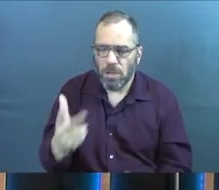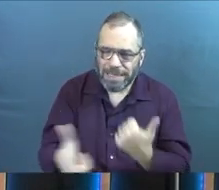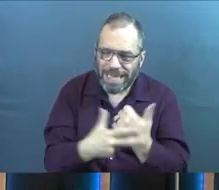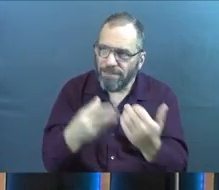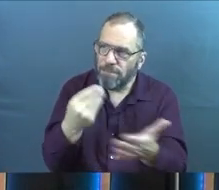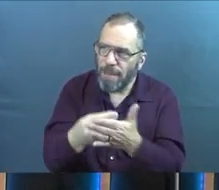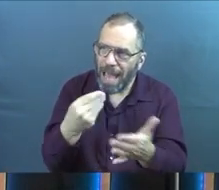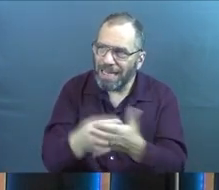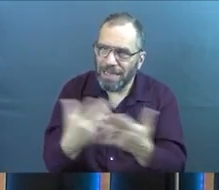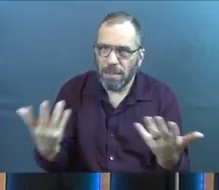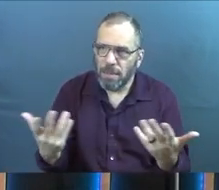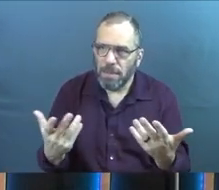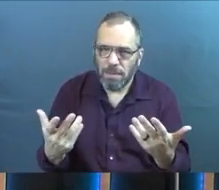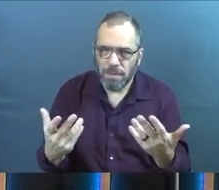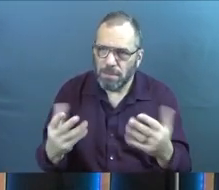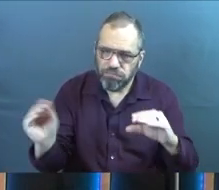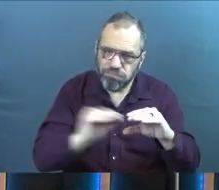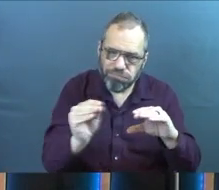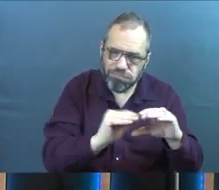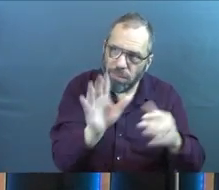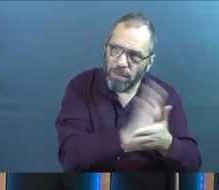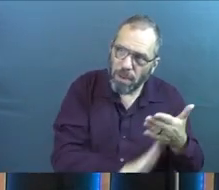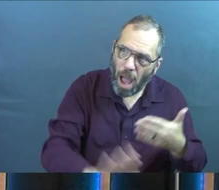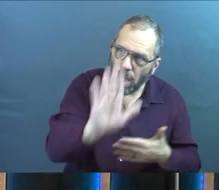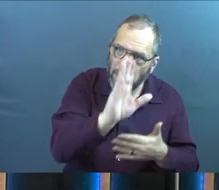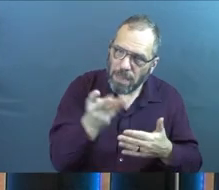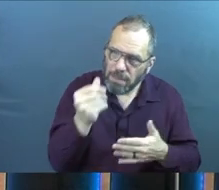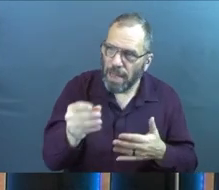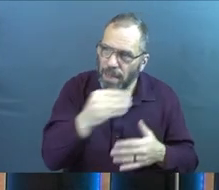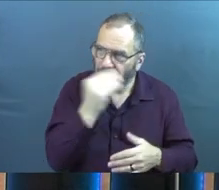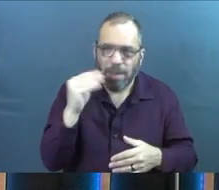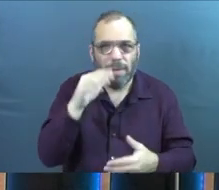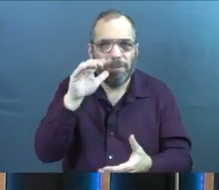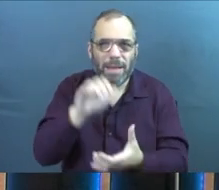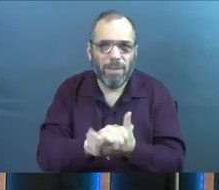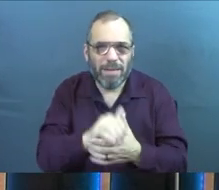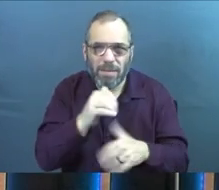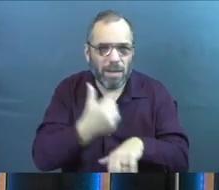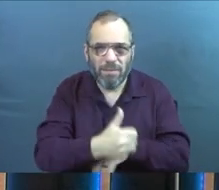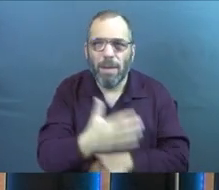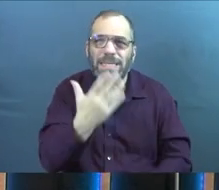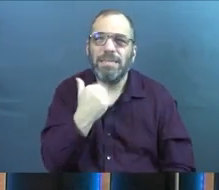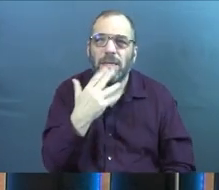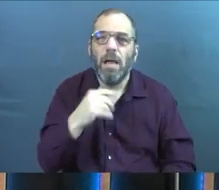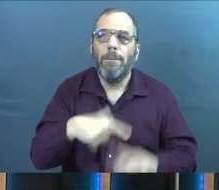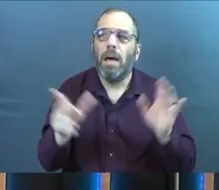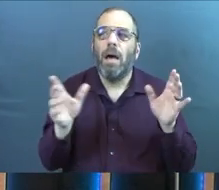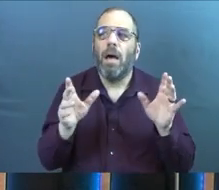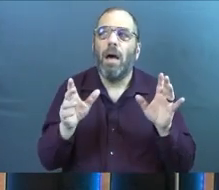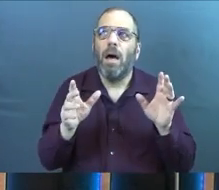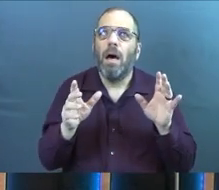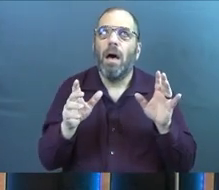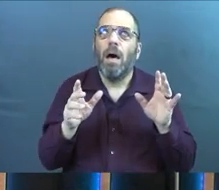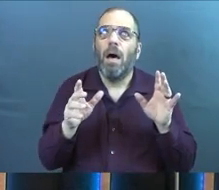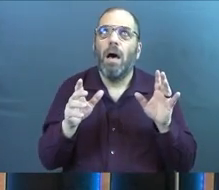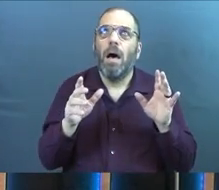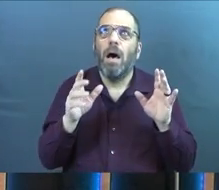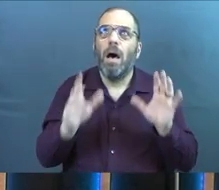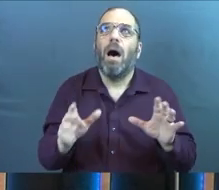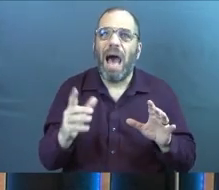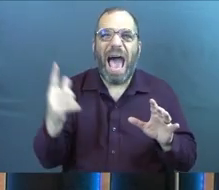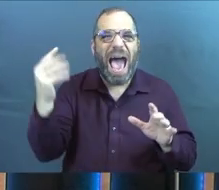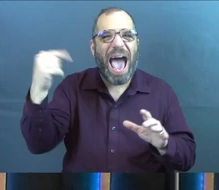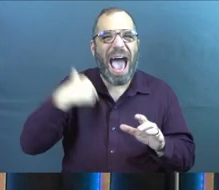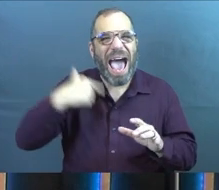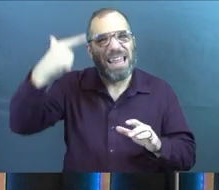whole scholarship fund or something for the kids, you know what I'm saying? Like that, it's not her fault, you know, she's just being sweet. But that was, I thought